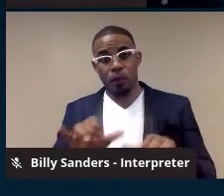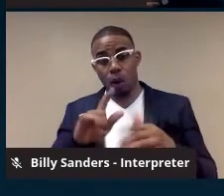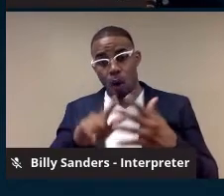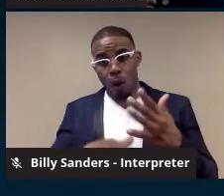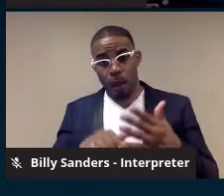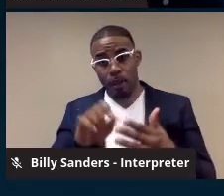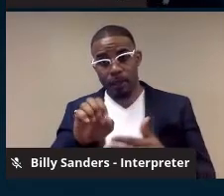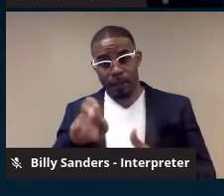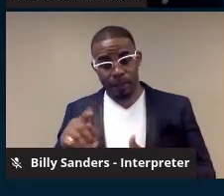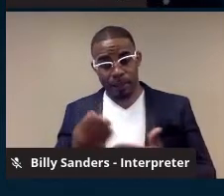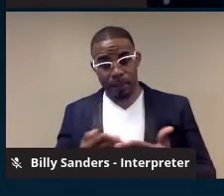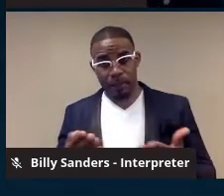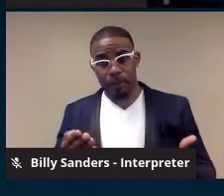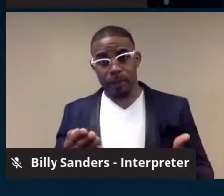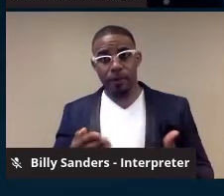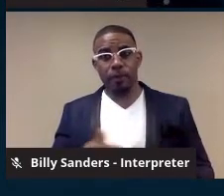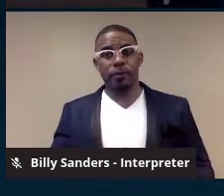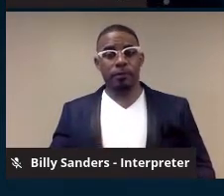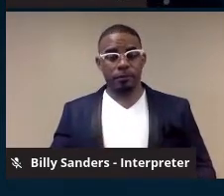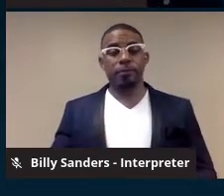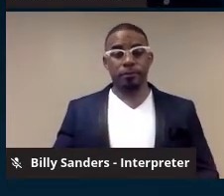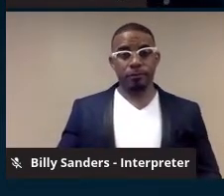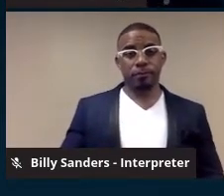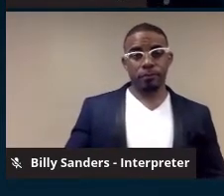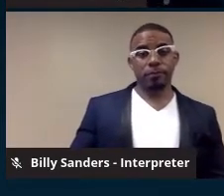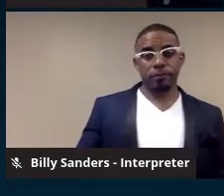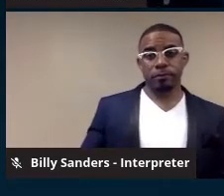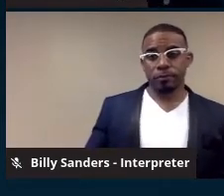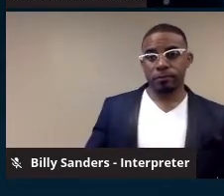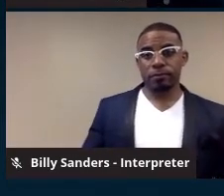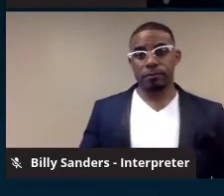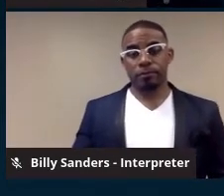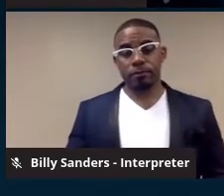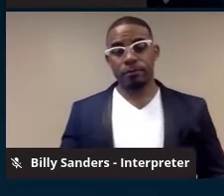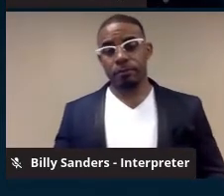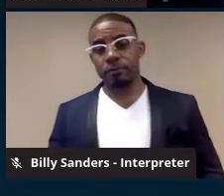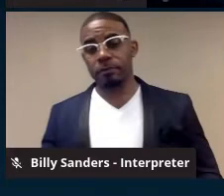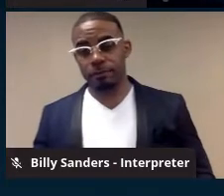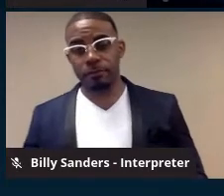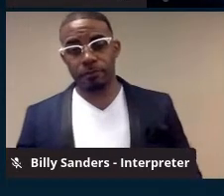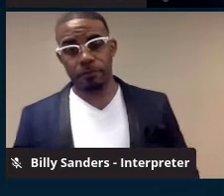stuff, but in the browser without having to hit the server.